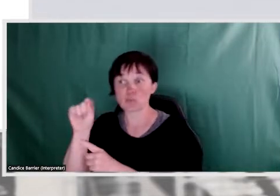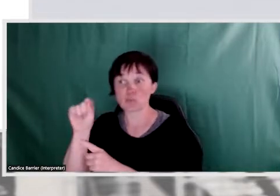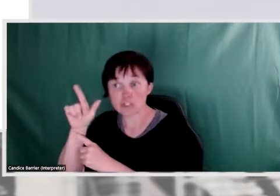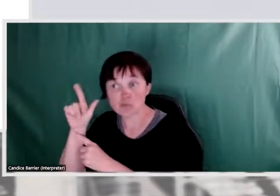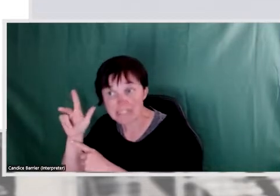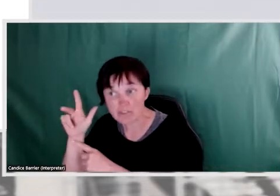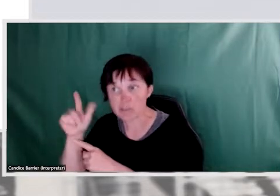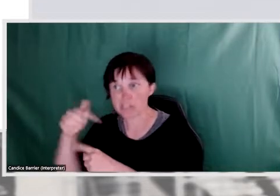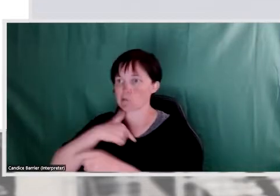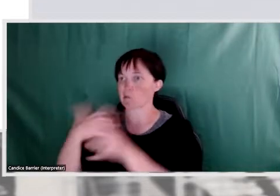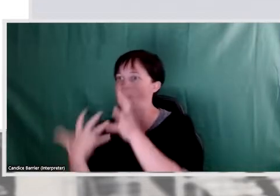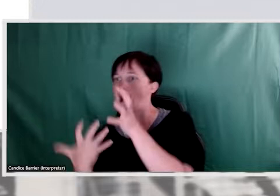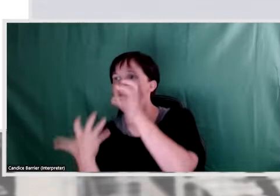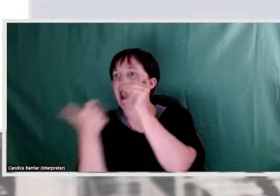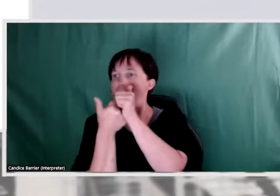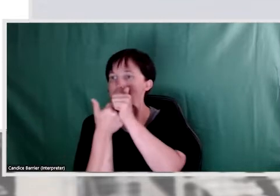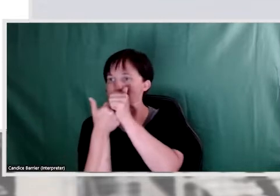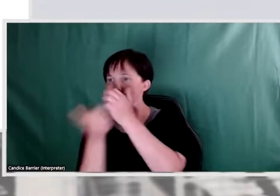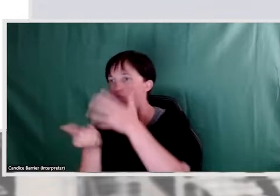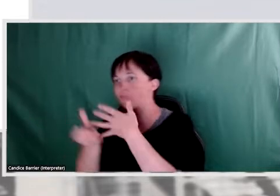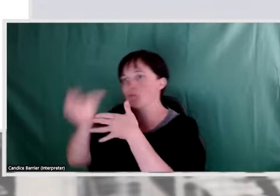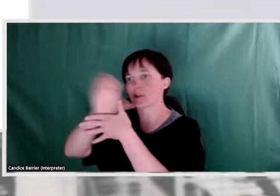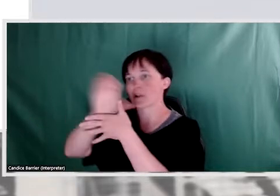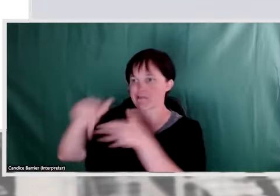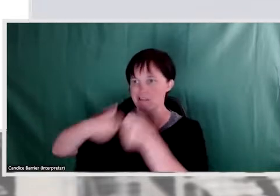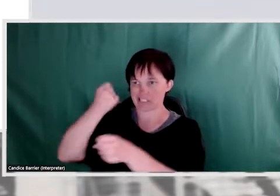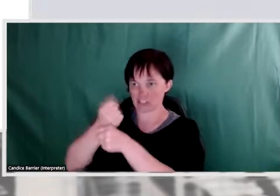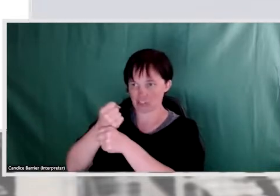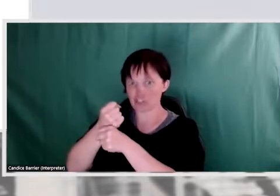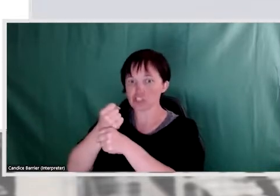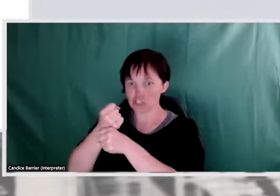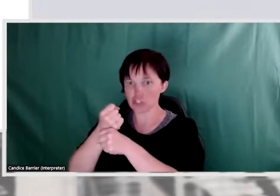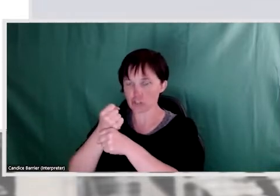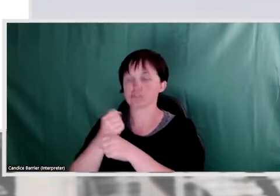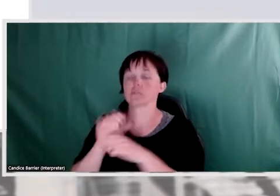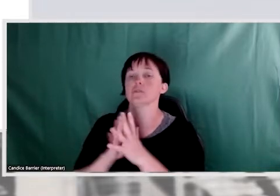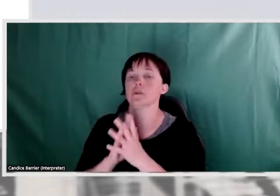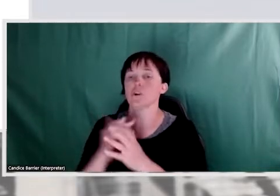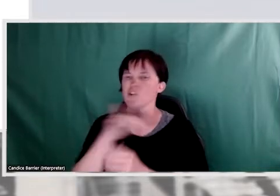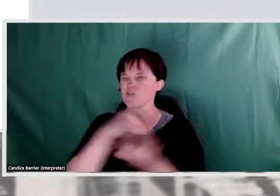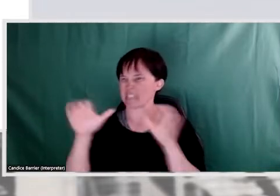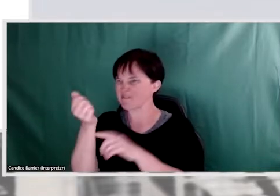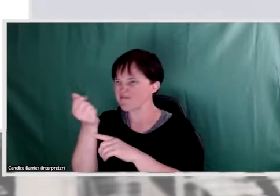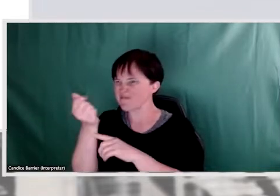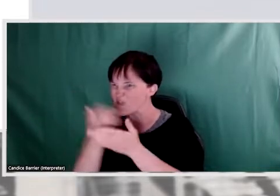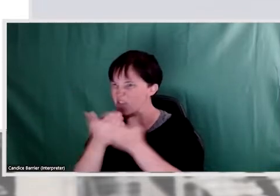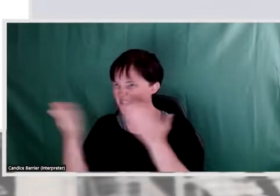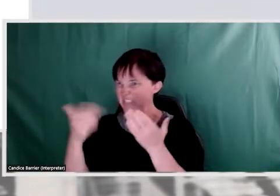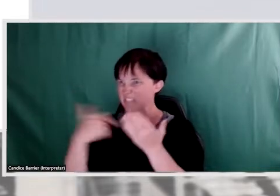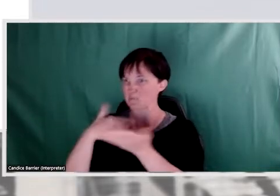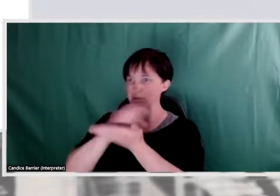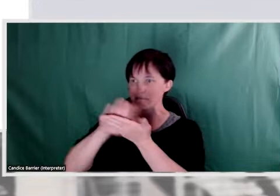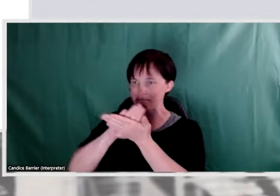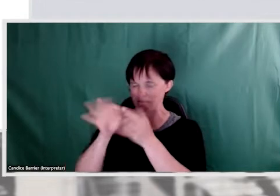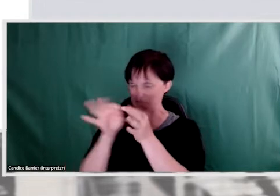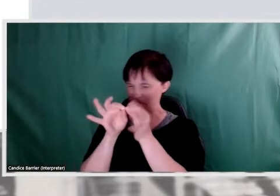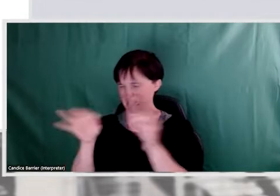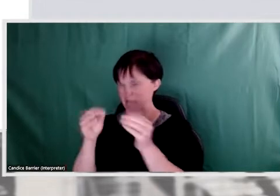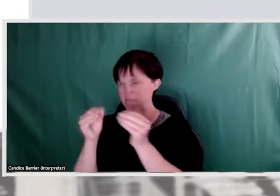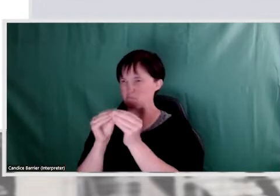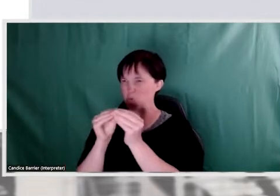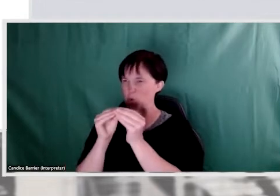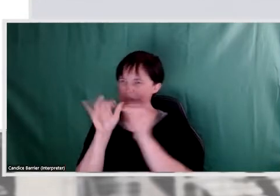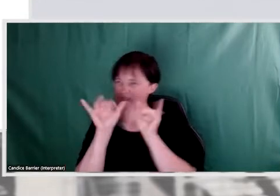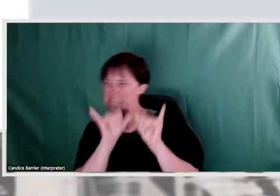actually updated the scoring criteria earlier this year through an ordinance. We did a few things. One, we cleaned up some of the language just to make it more